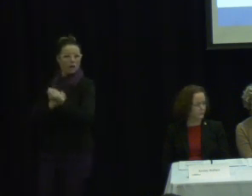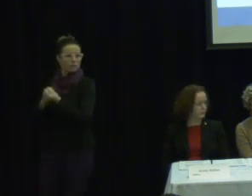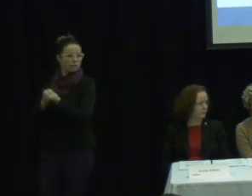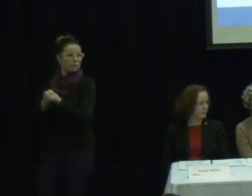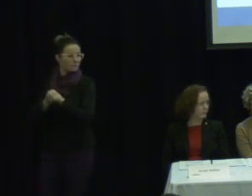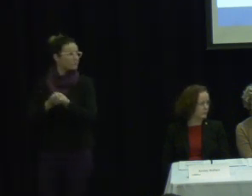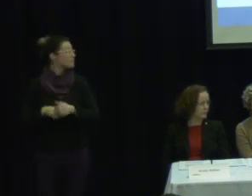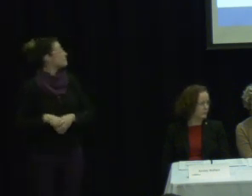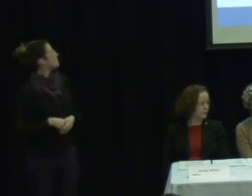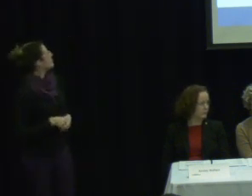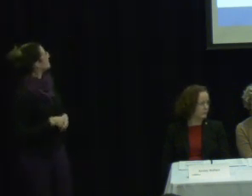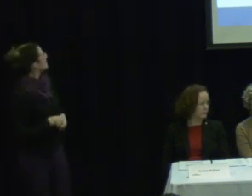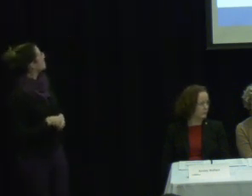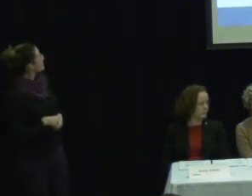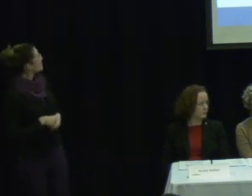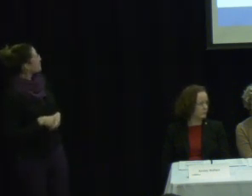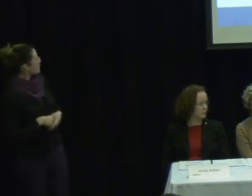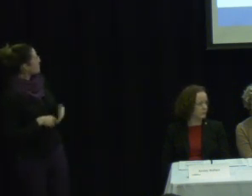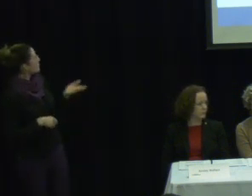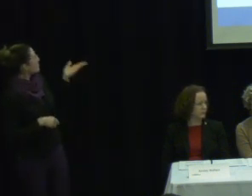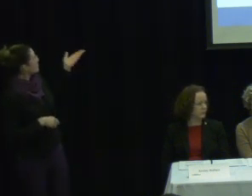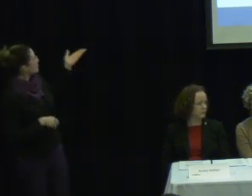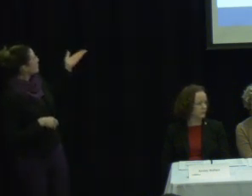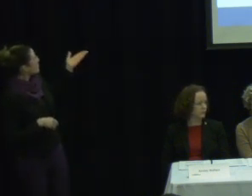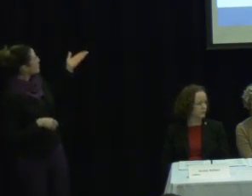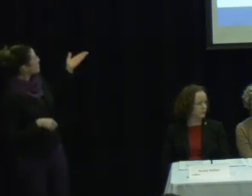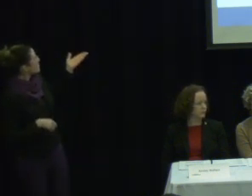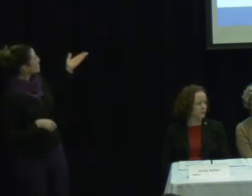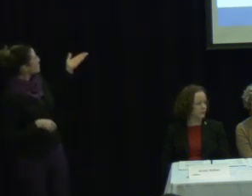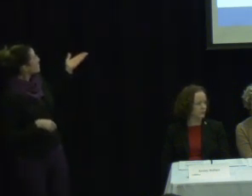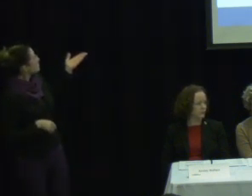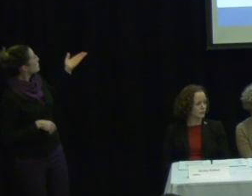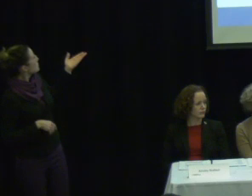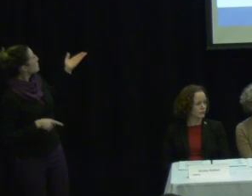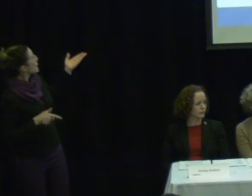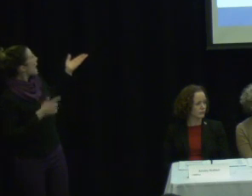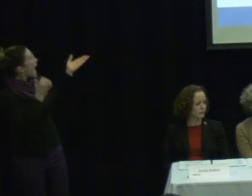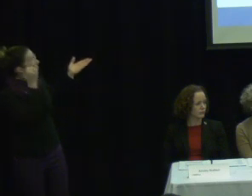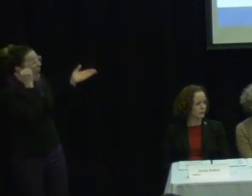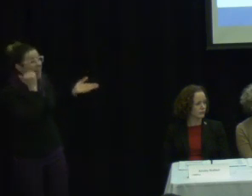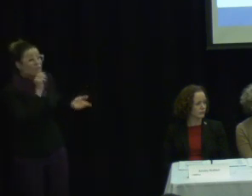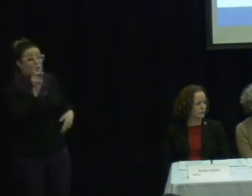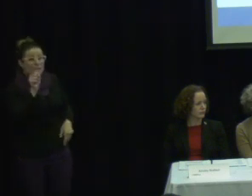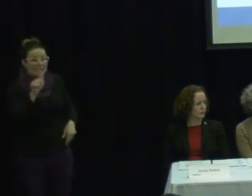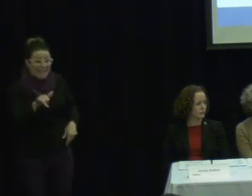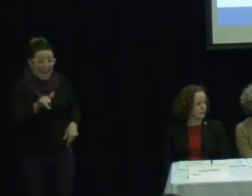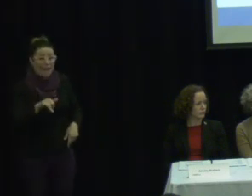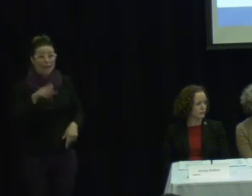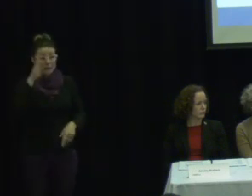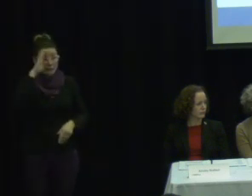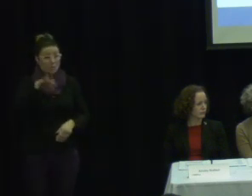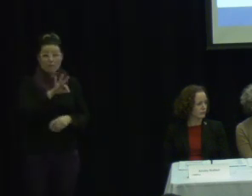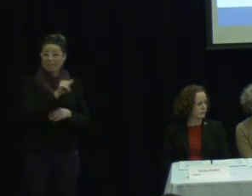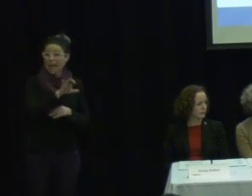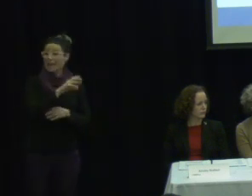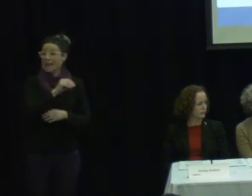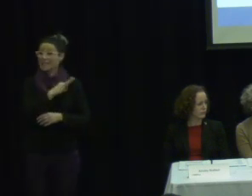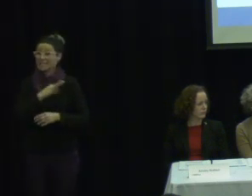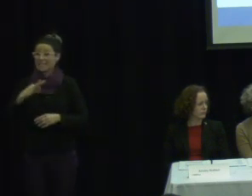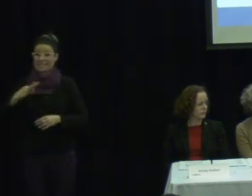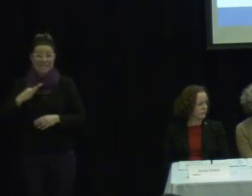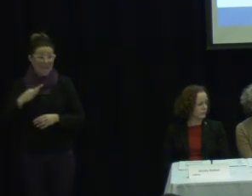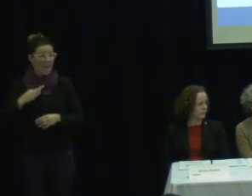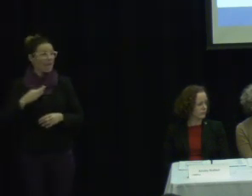tell you, I see it every day in my inbox, that there are faculty and staff who are changing the message